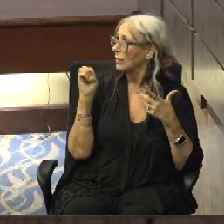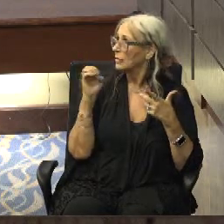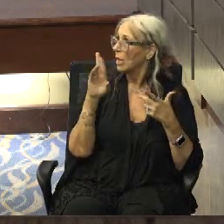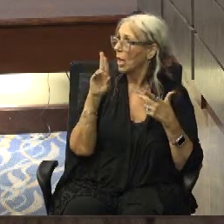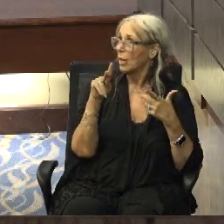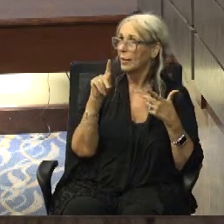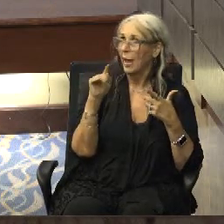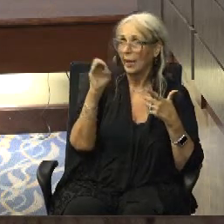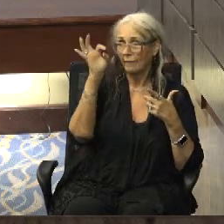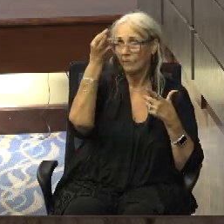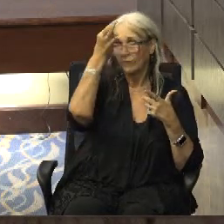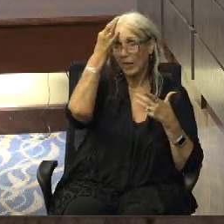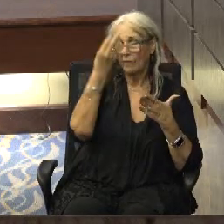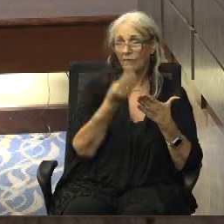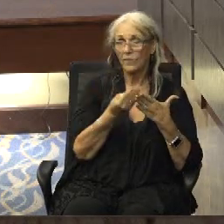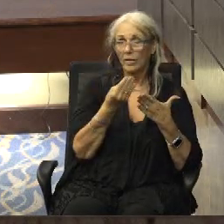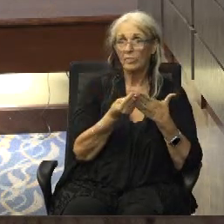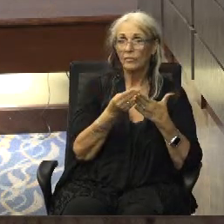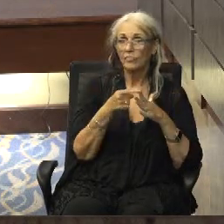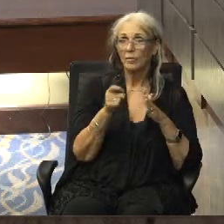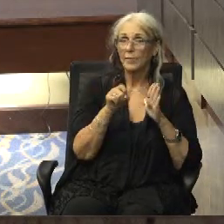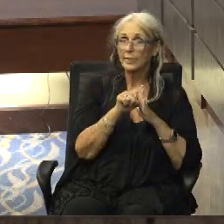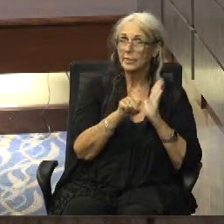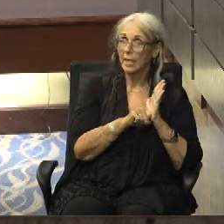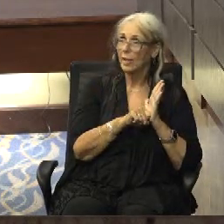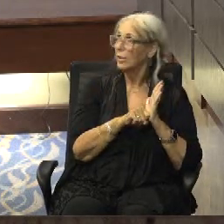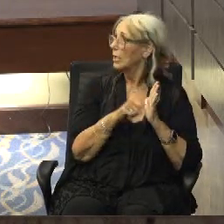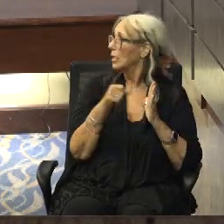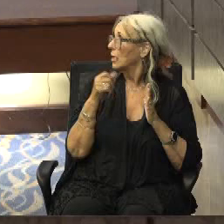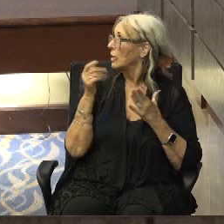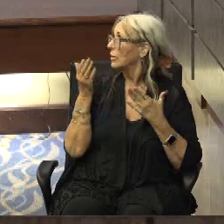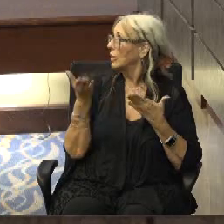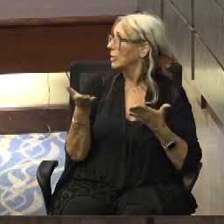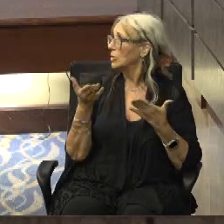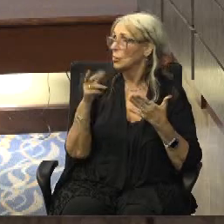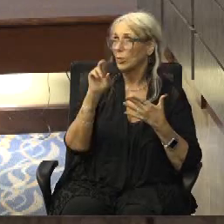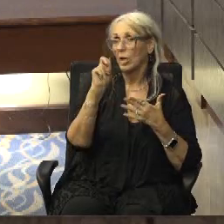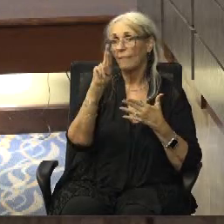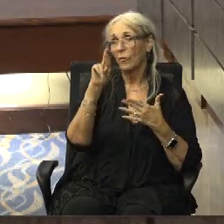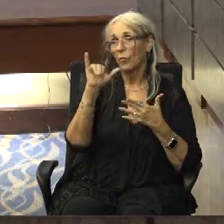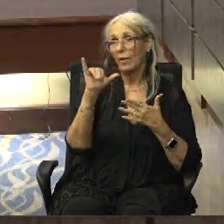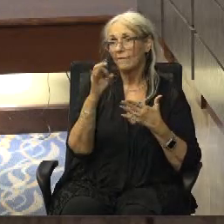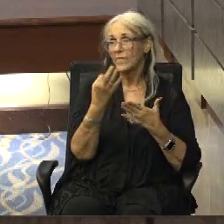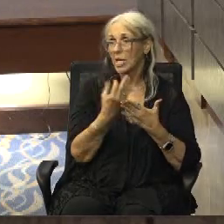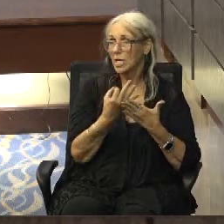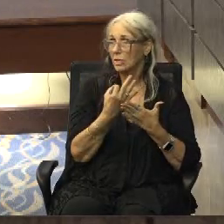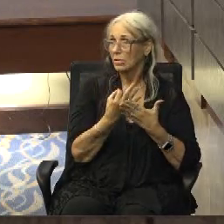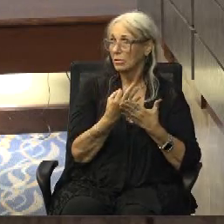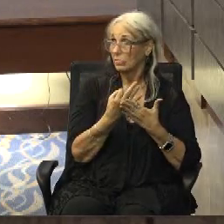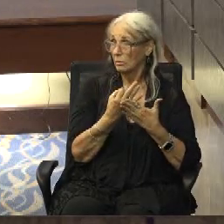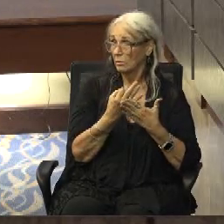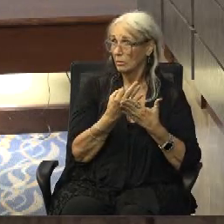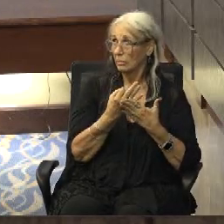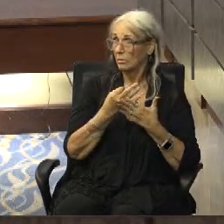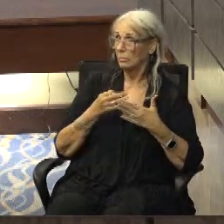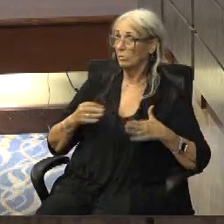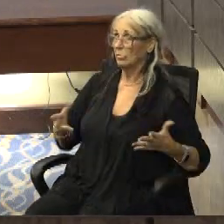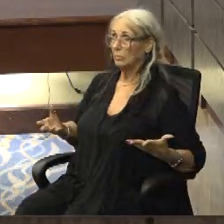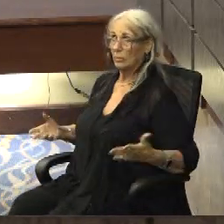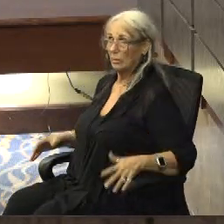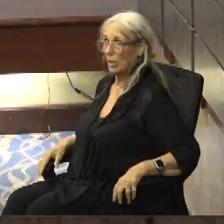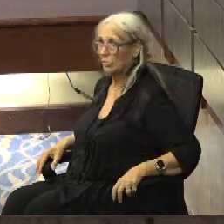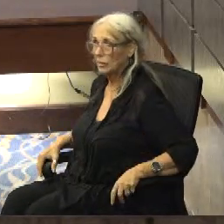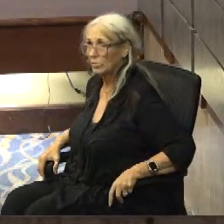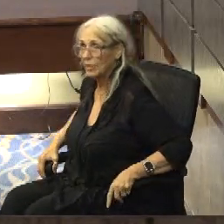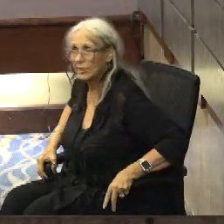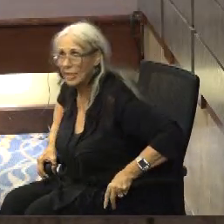our federal funding received through the state and local federal fiscal recovery funds program, as well as the American Rescue Plan funding